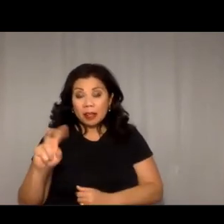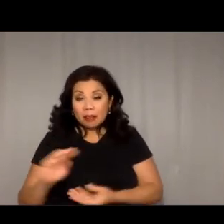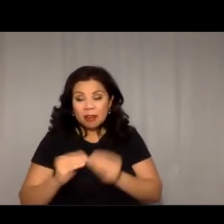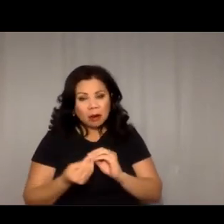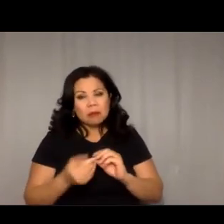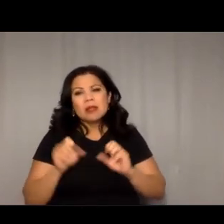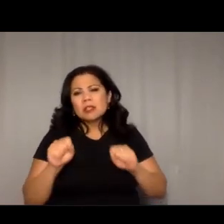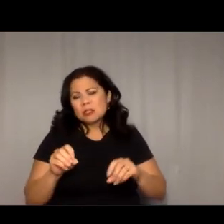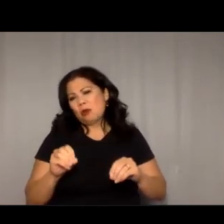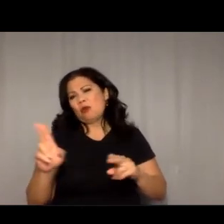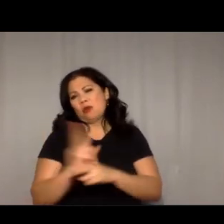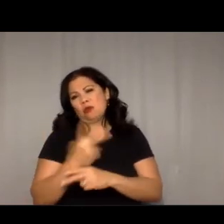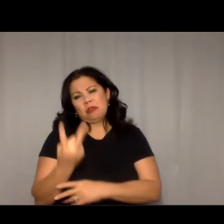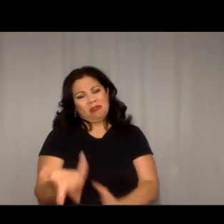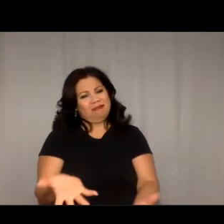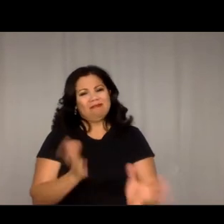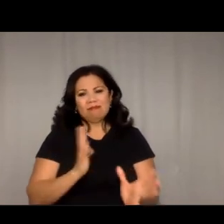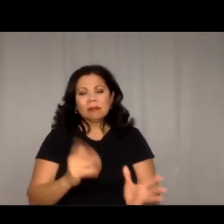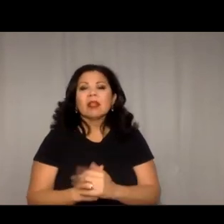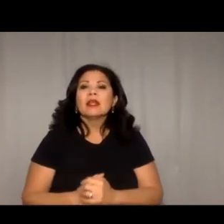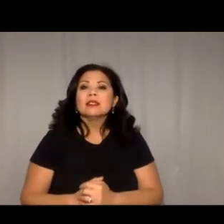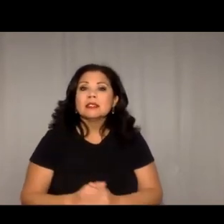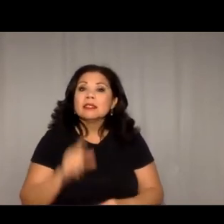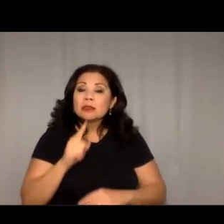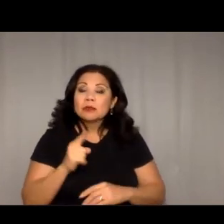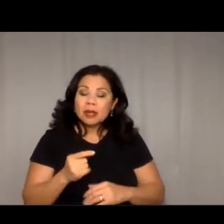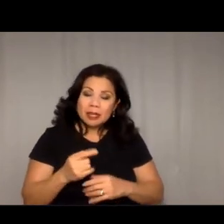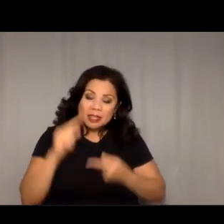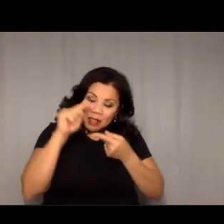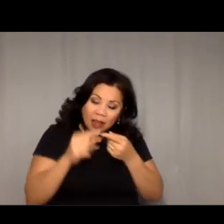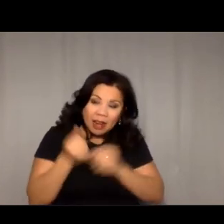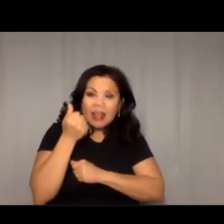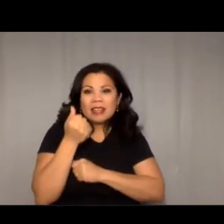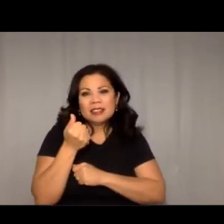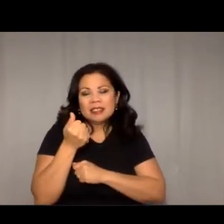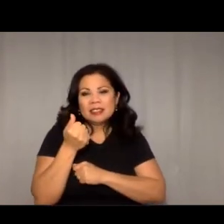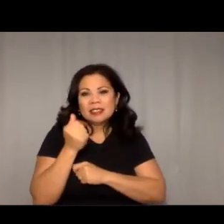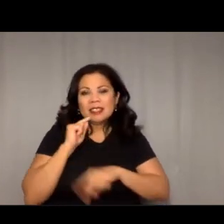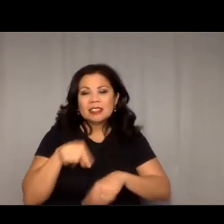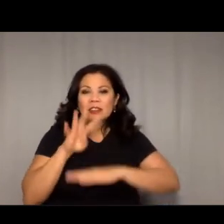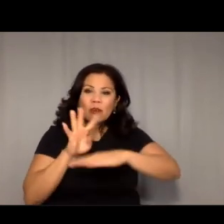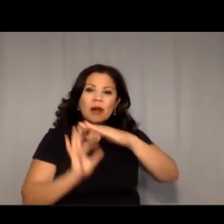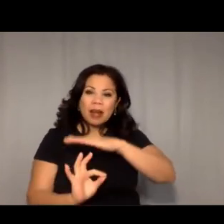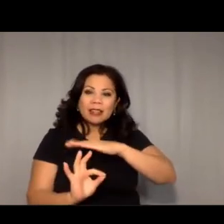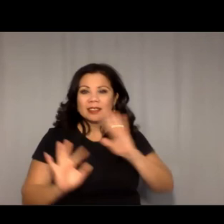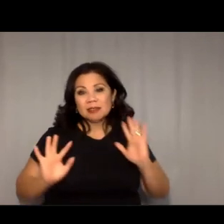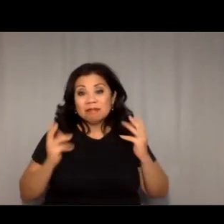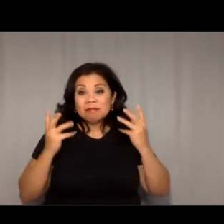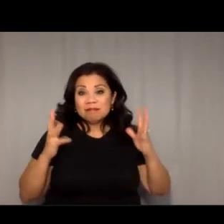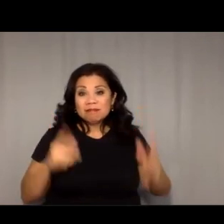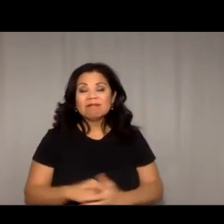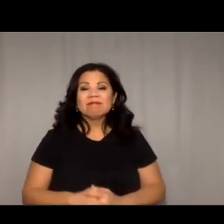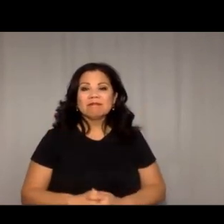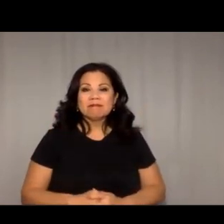what. And that's actually our most simplified answer, 4/9. Okay?